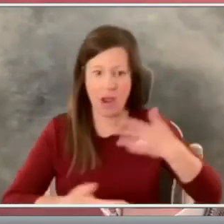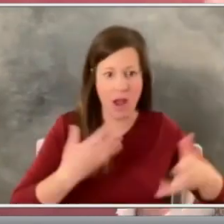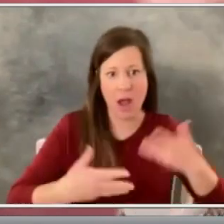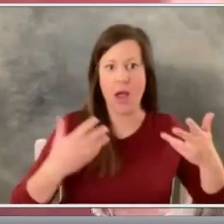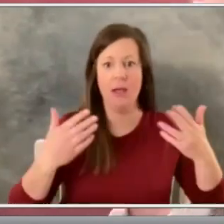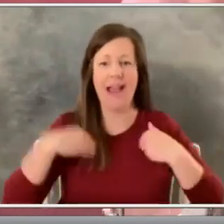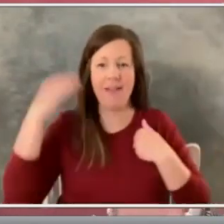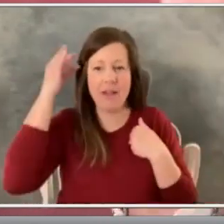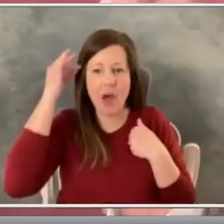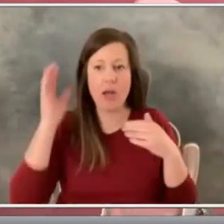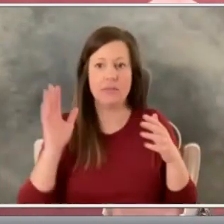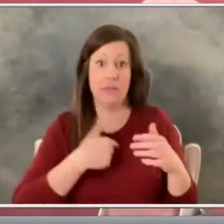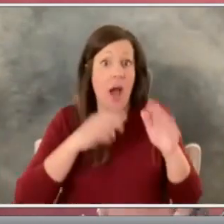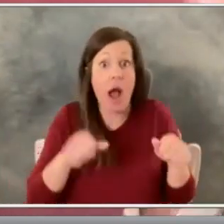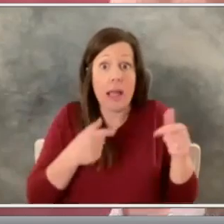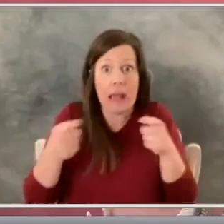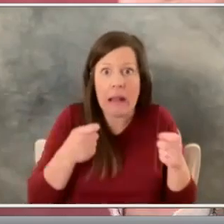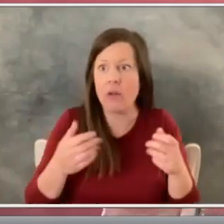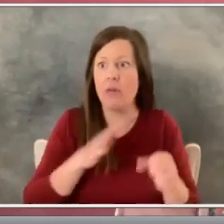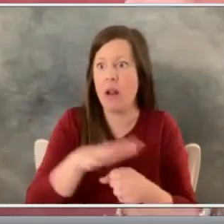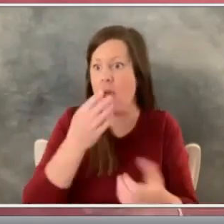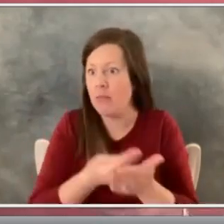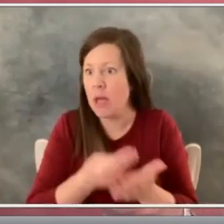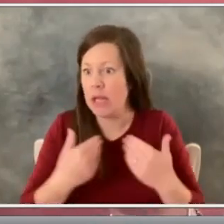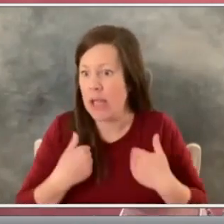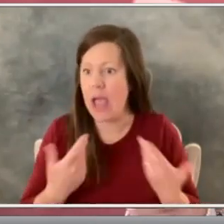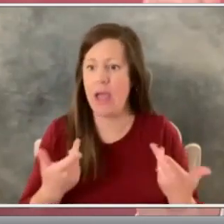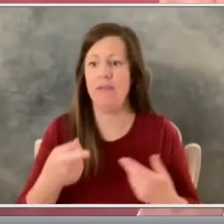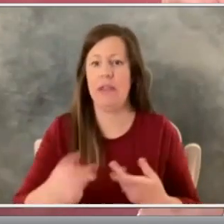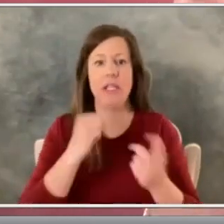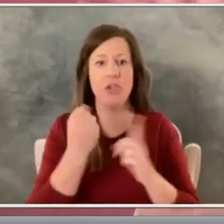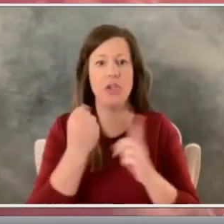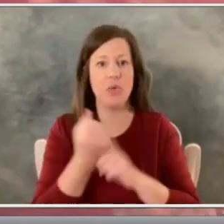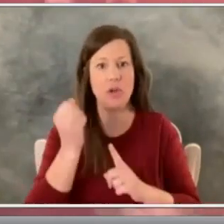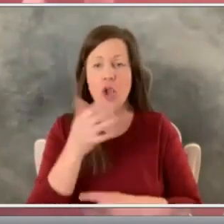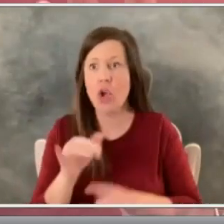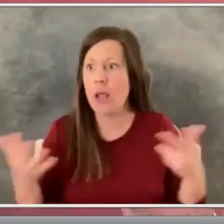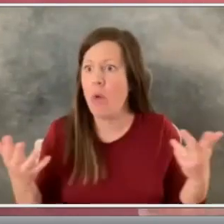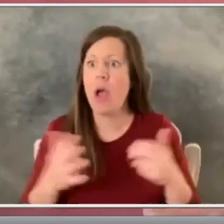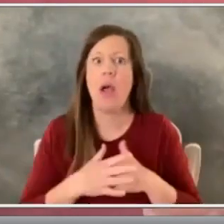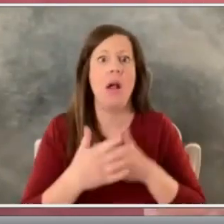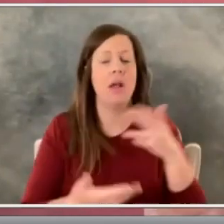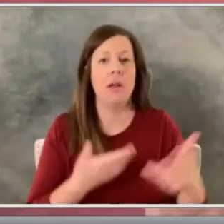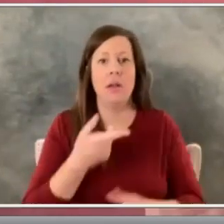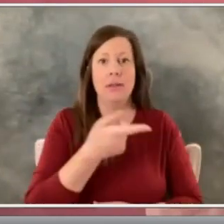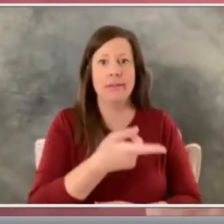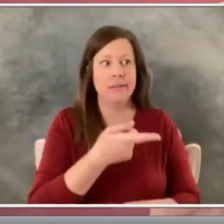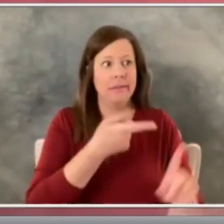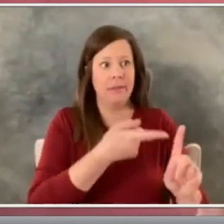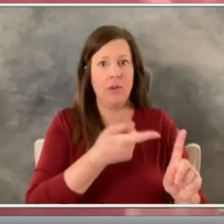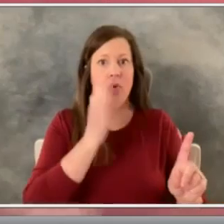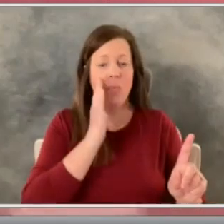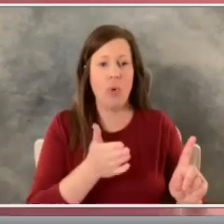this? Do I have enough money? What is this going to look like? Are they going to end up in